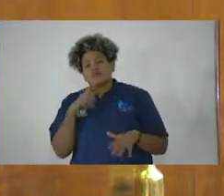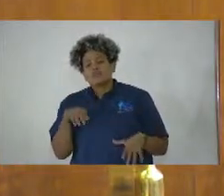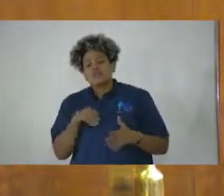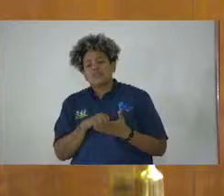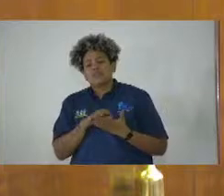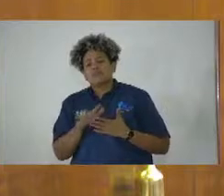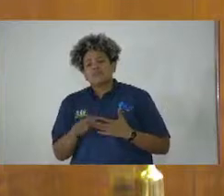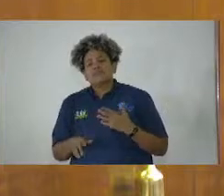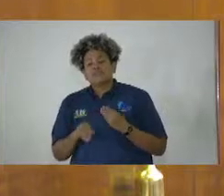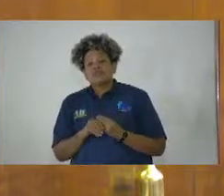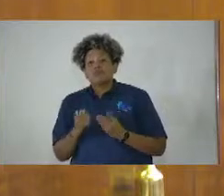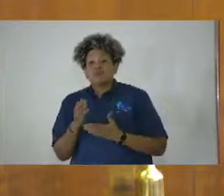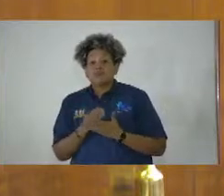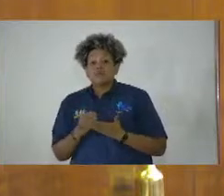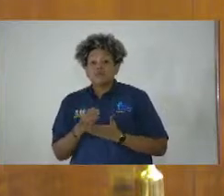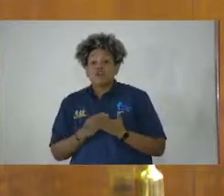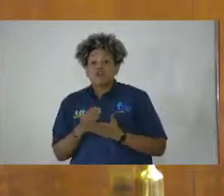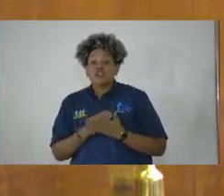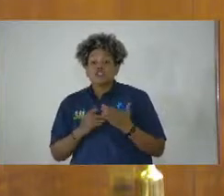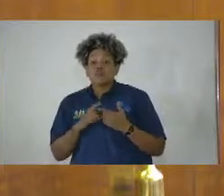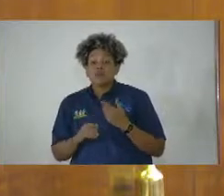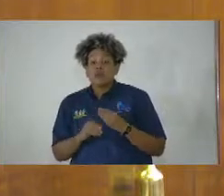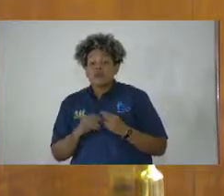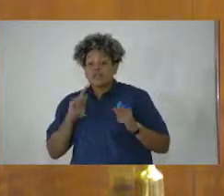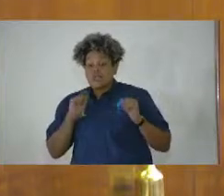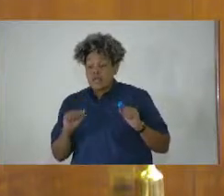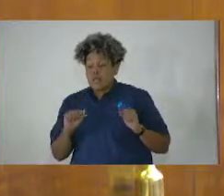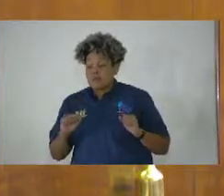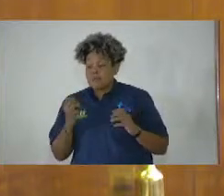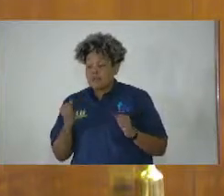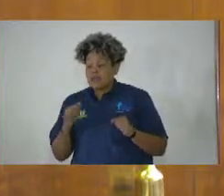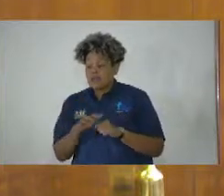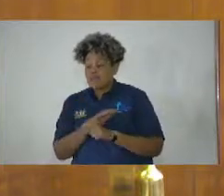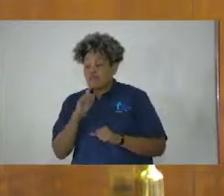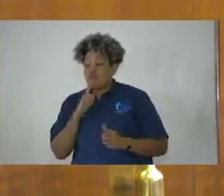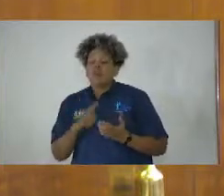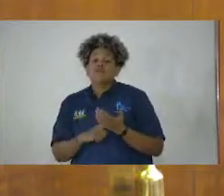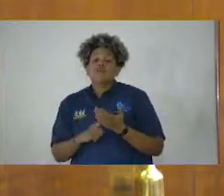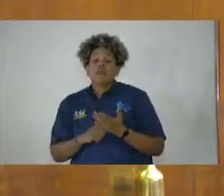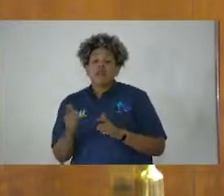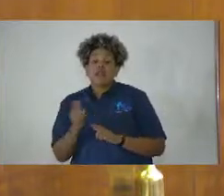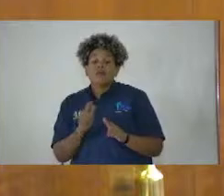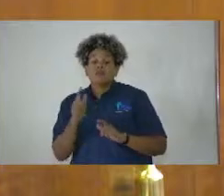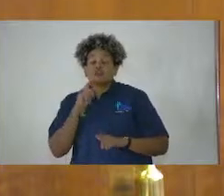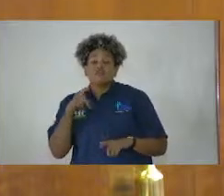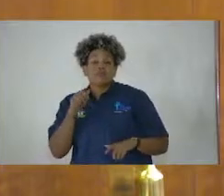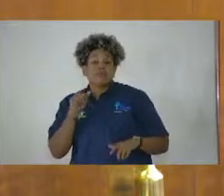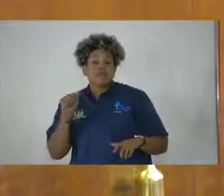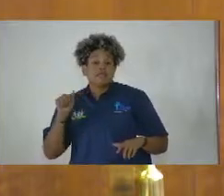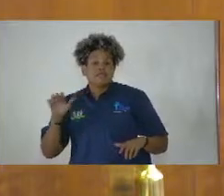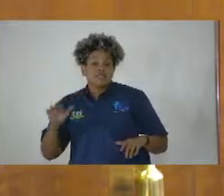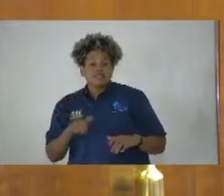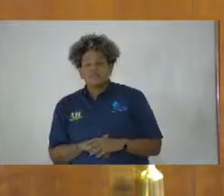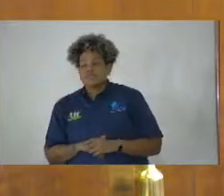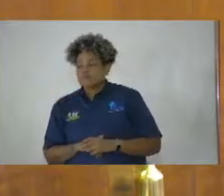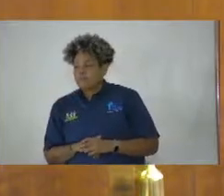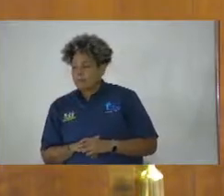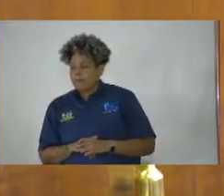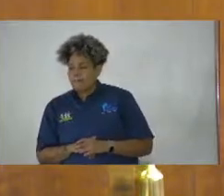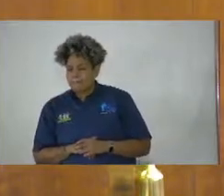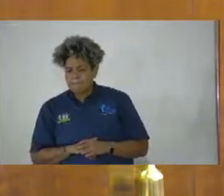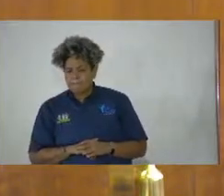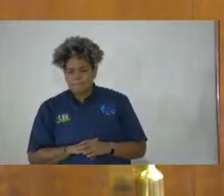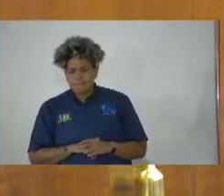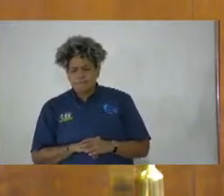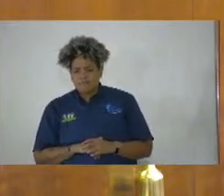these supplementary budgets and to be able to get the full sum of the deliberations of the PAAC. Mr.